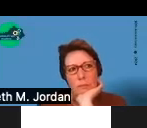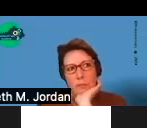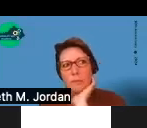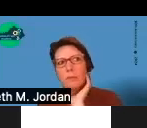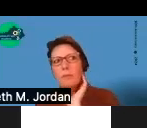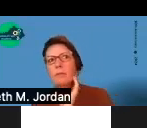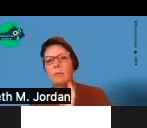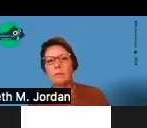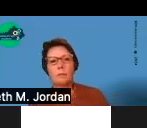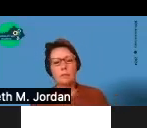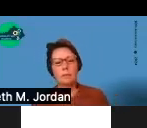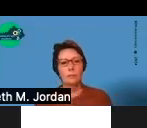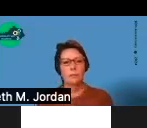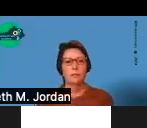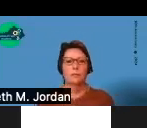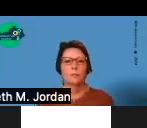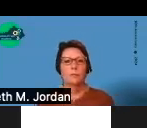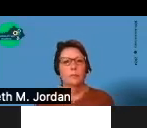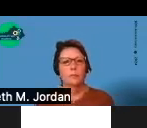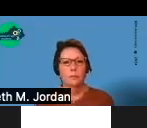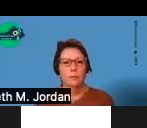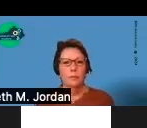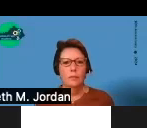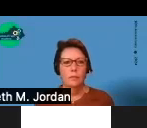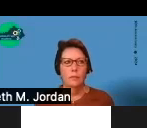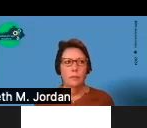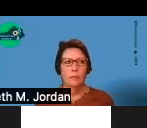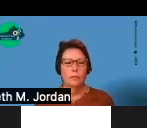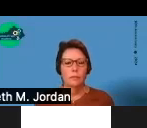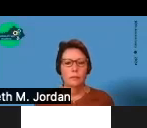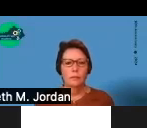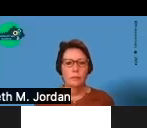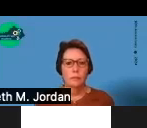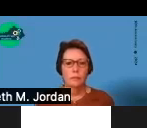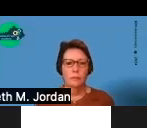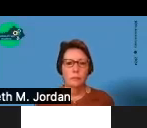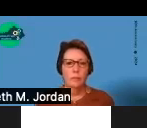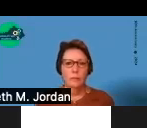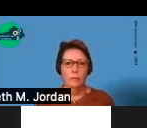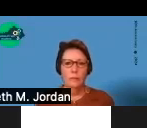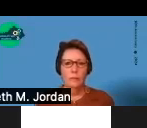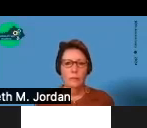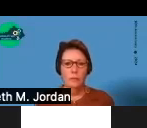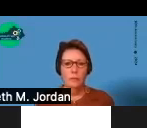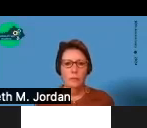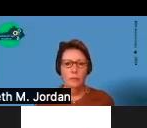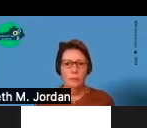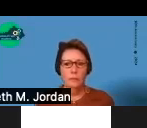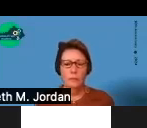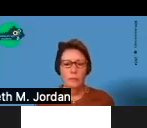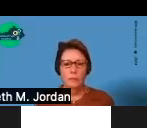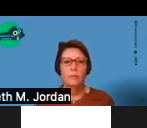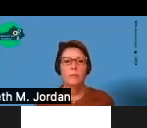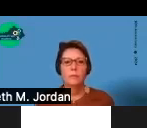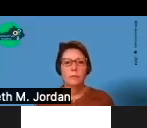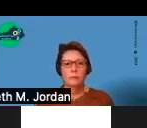with the Doris Duke Foundation to have some additional funding to offer concrete and economic